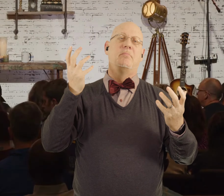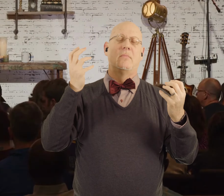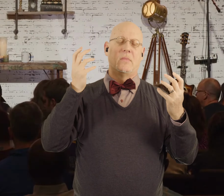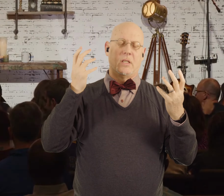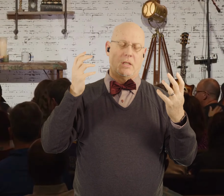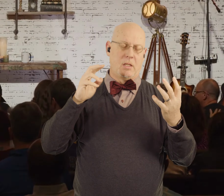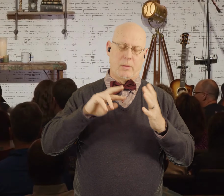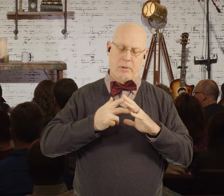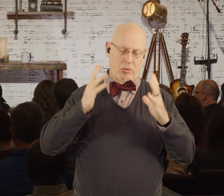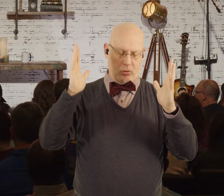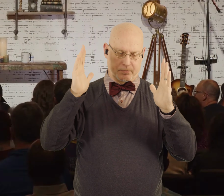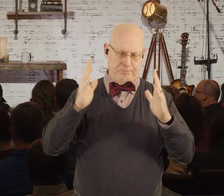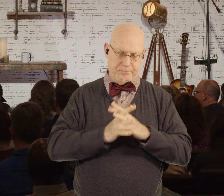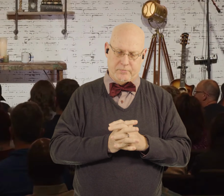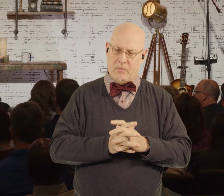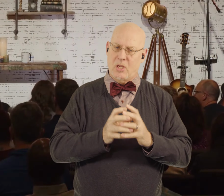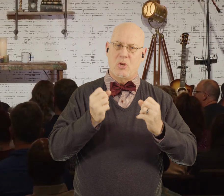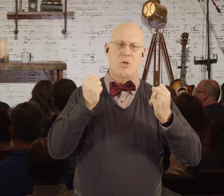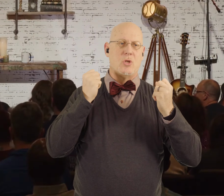We've heard,